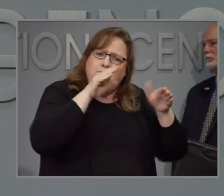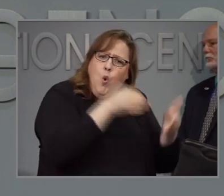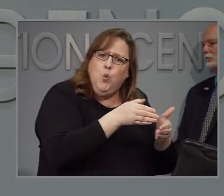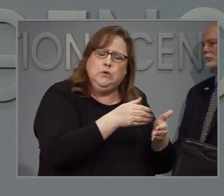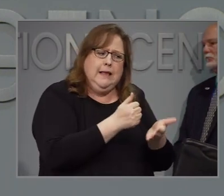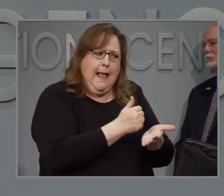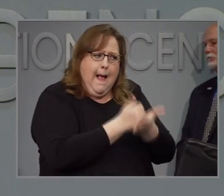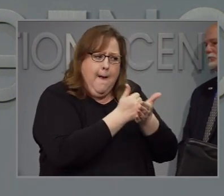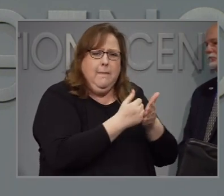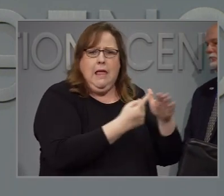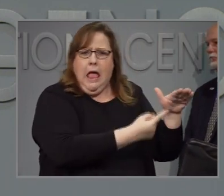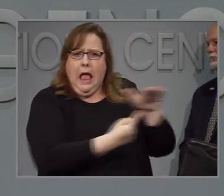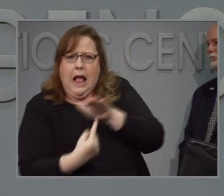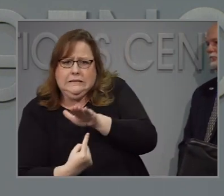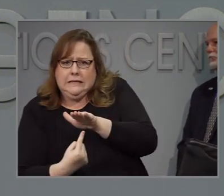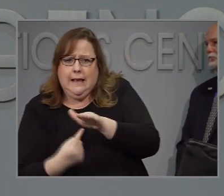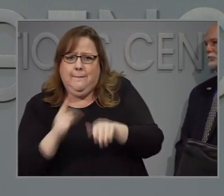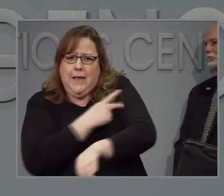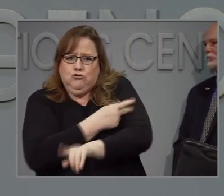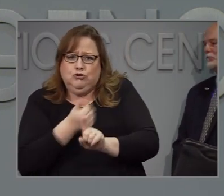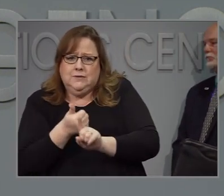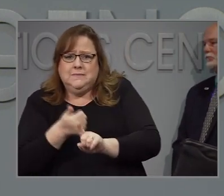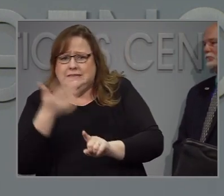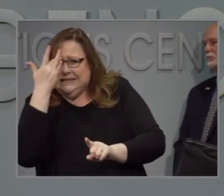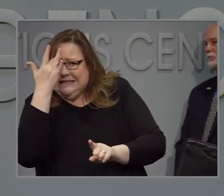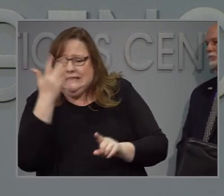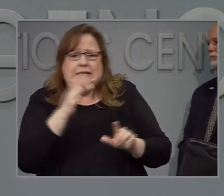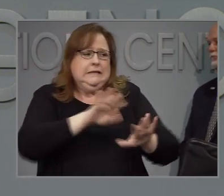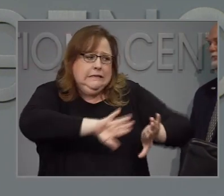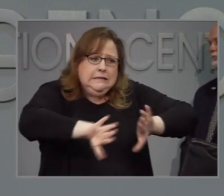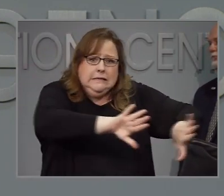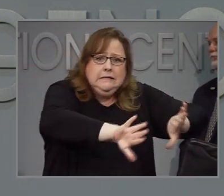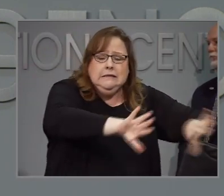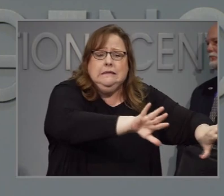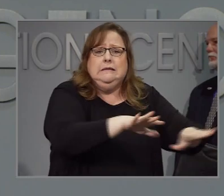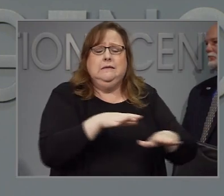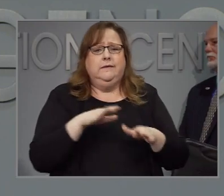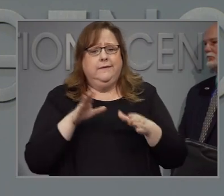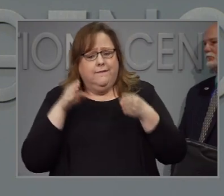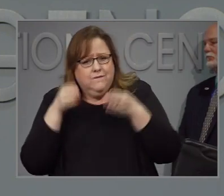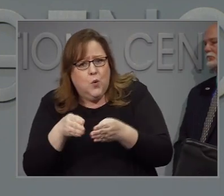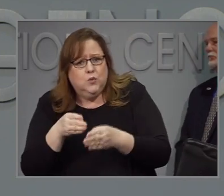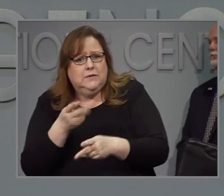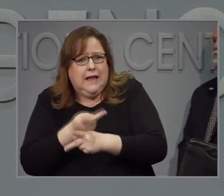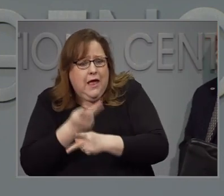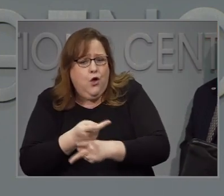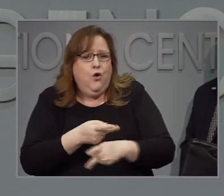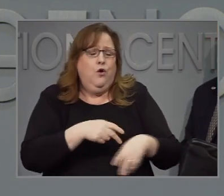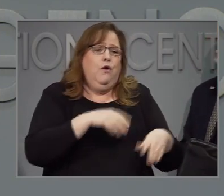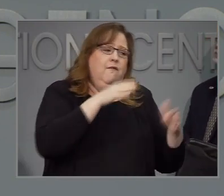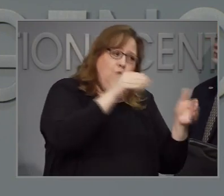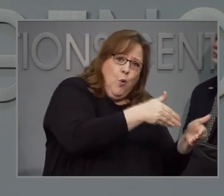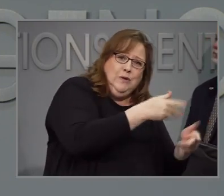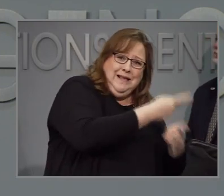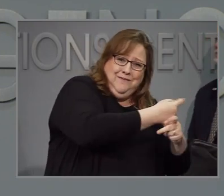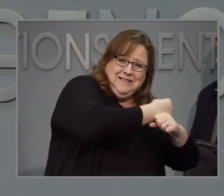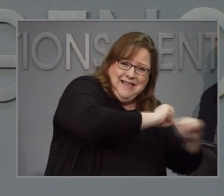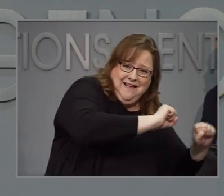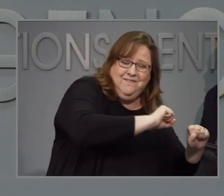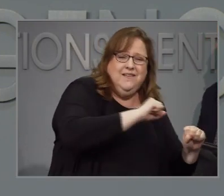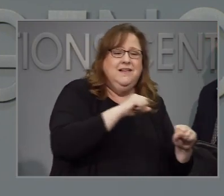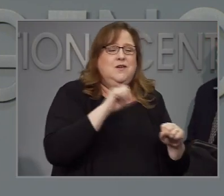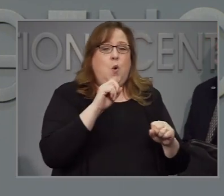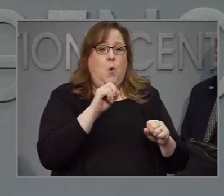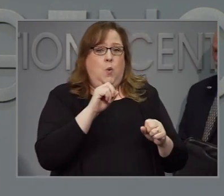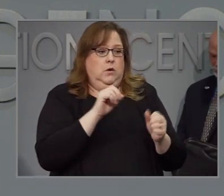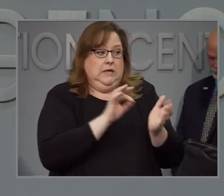those outbreaks. It is a lot of work, and so we haven't been able to keep good daily counts. And so, again, it's that tension of wanting